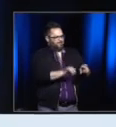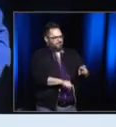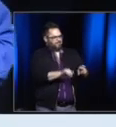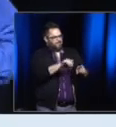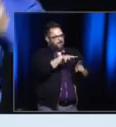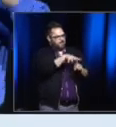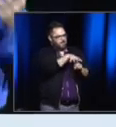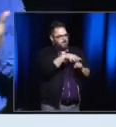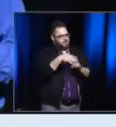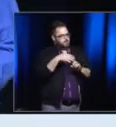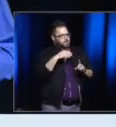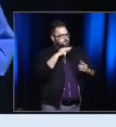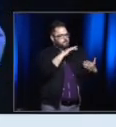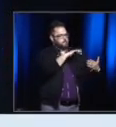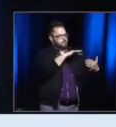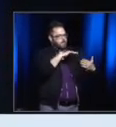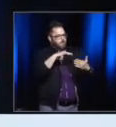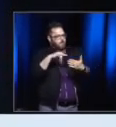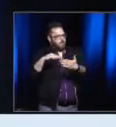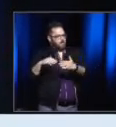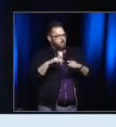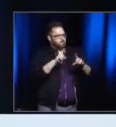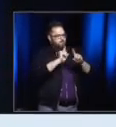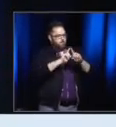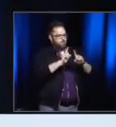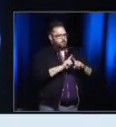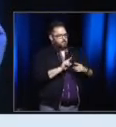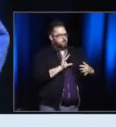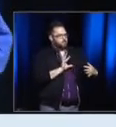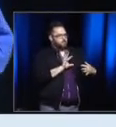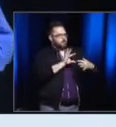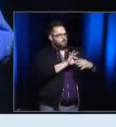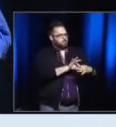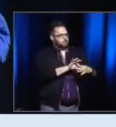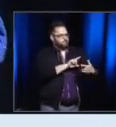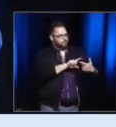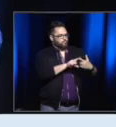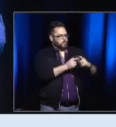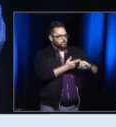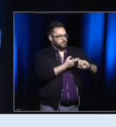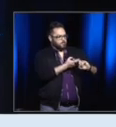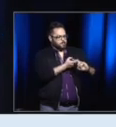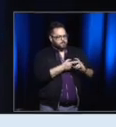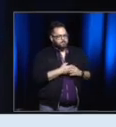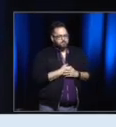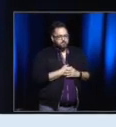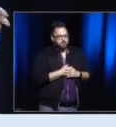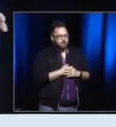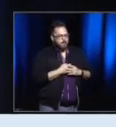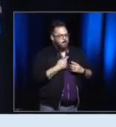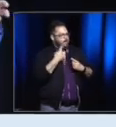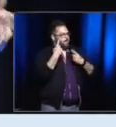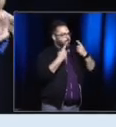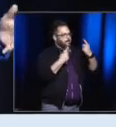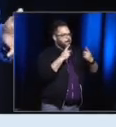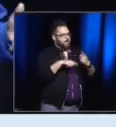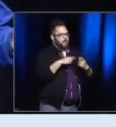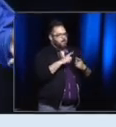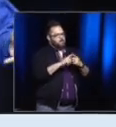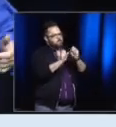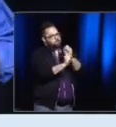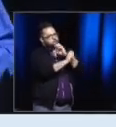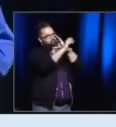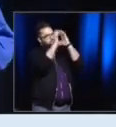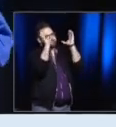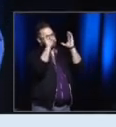that we've been studying these multi-level dolphin alliances, male alliances. And I think of it as sort of a window into dolphin social intelligence in the